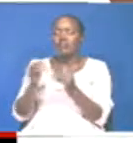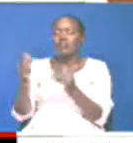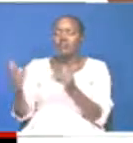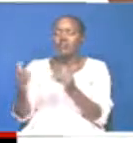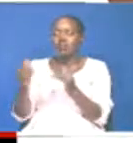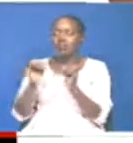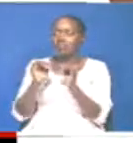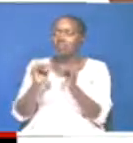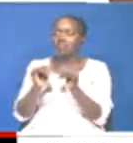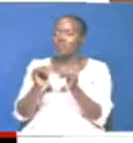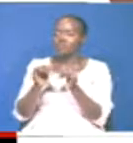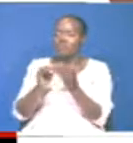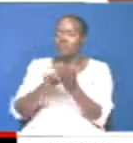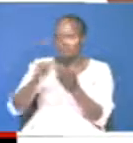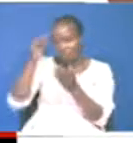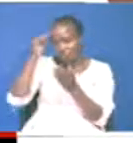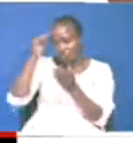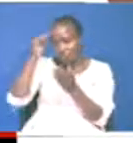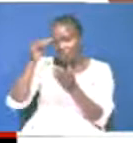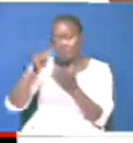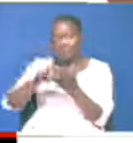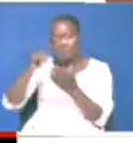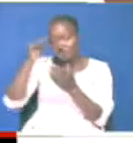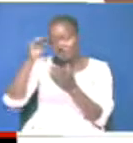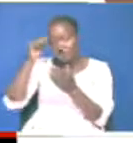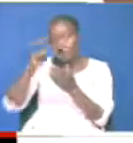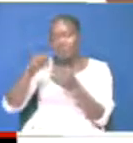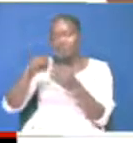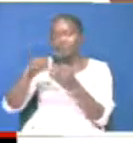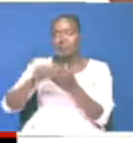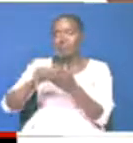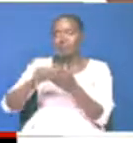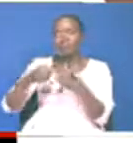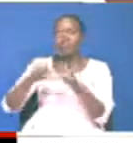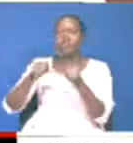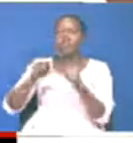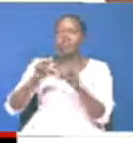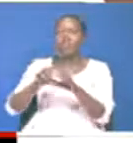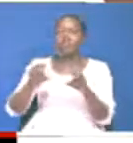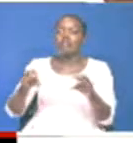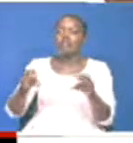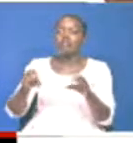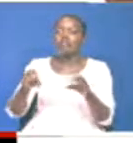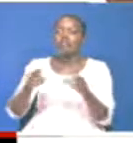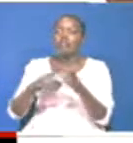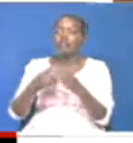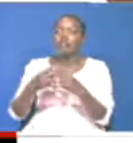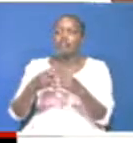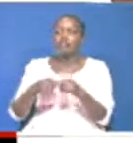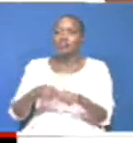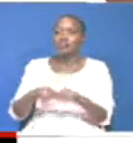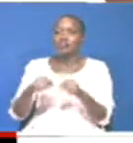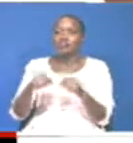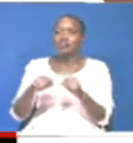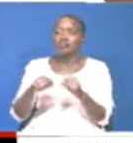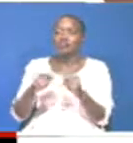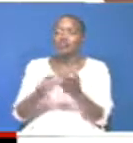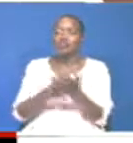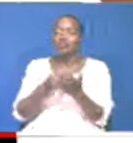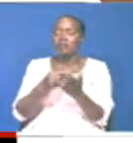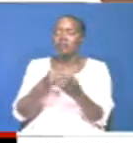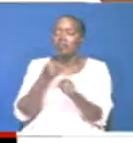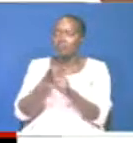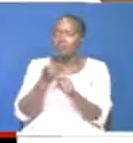Nairobi. I studied diploma in marketing, and out of that process now, I was able to get some kibarua here as an